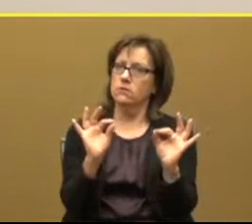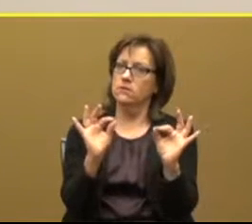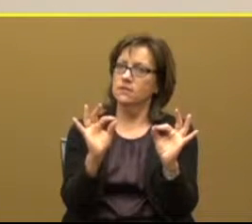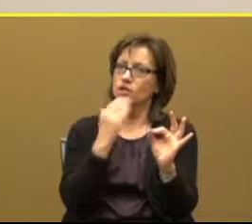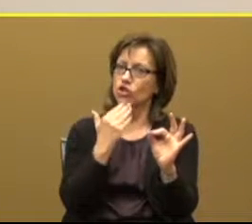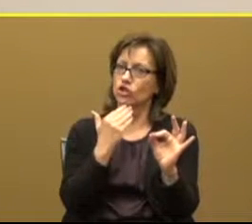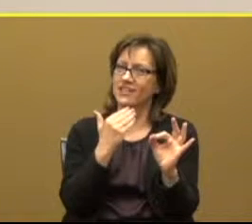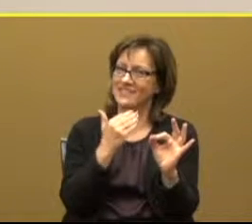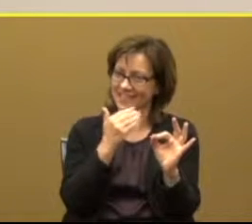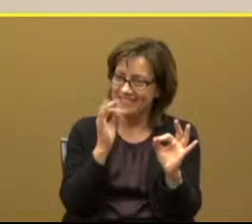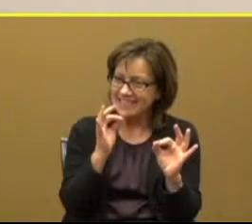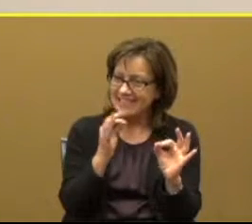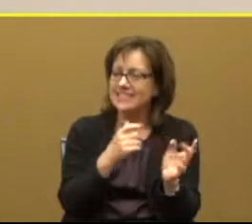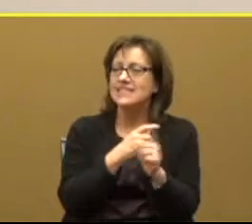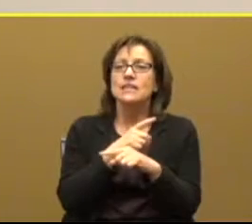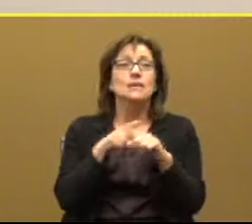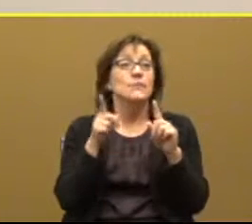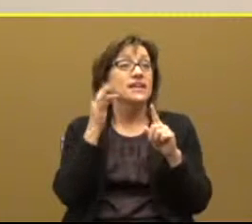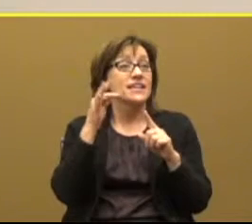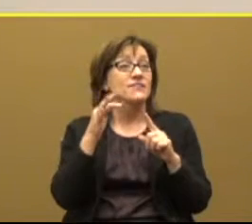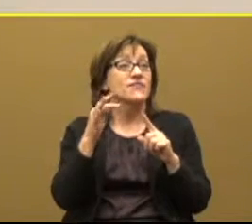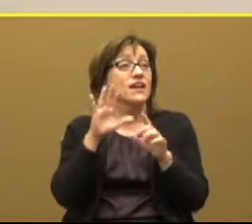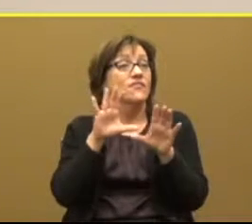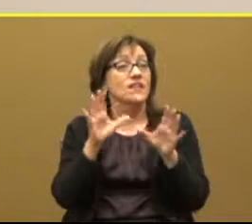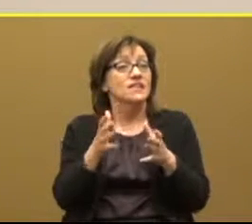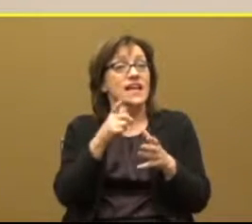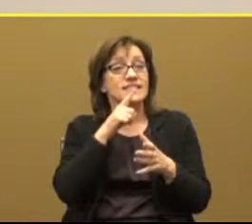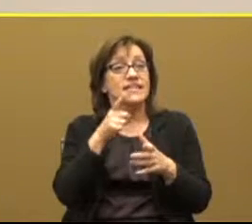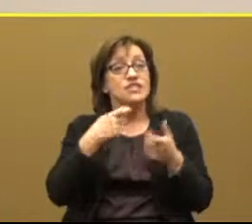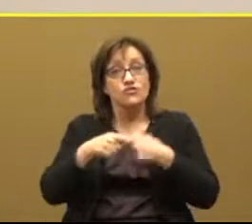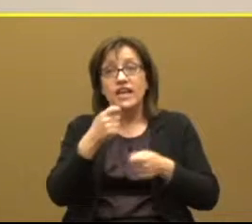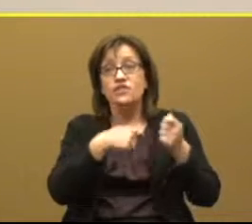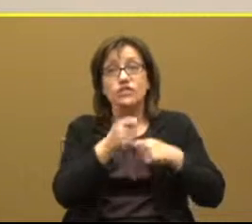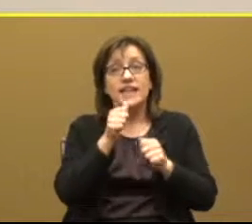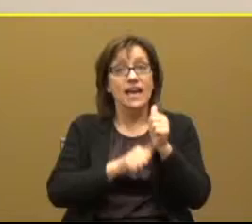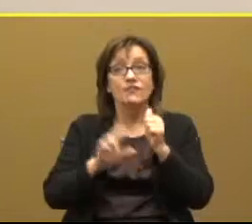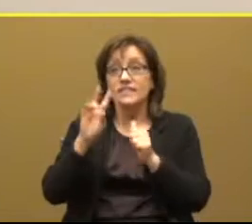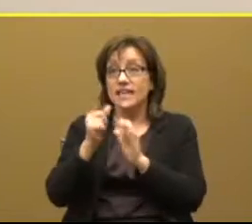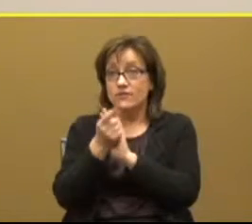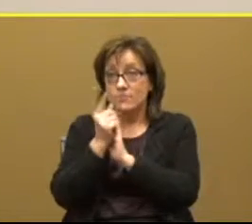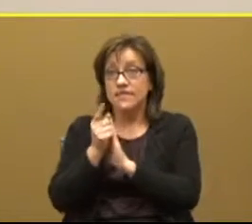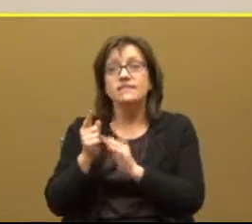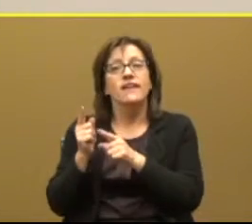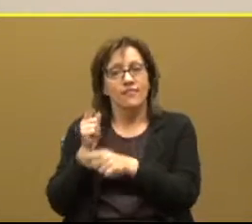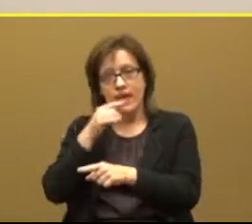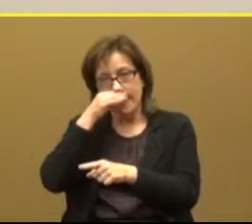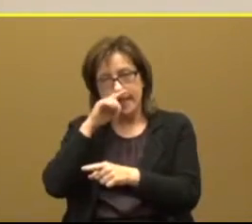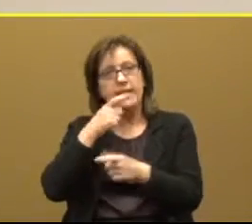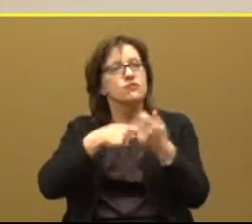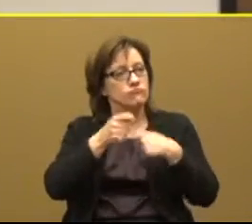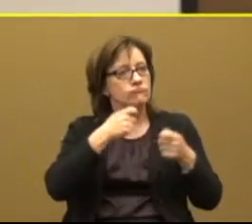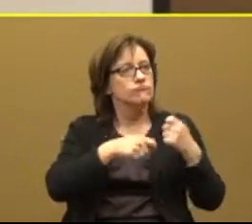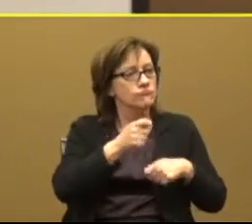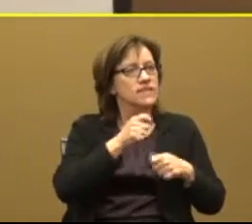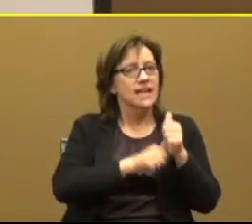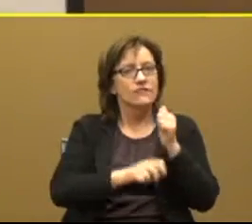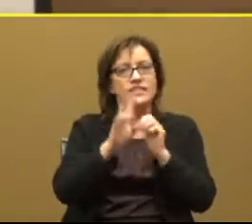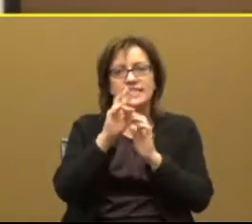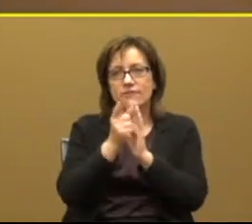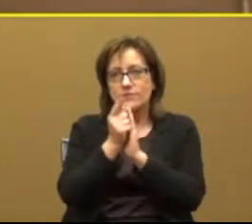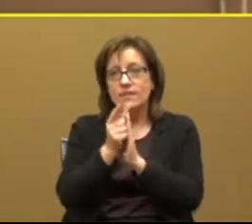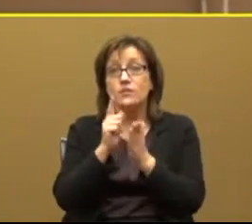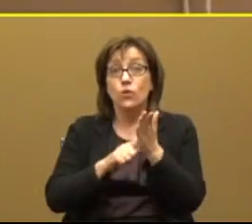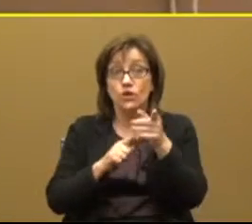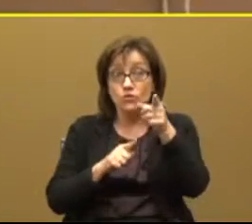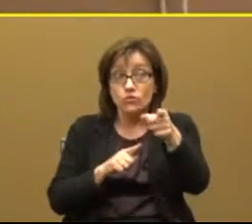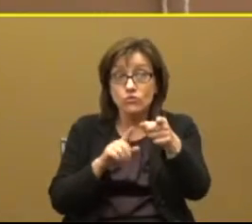day. But I would, if the class is transitioning every 7 minutes, that kid is transitioning every 7 minutes. And what you're